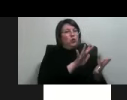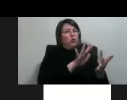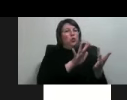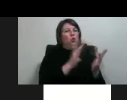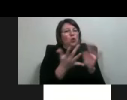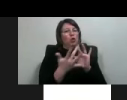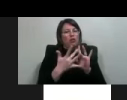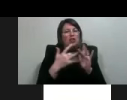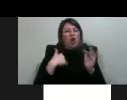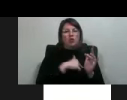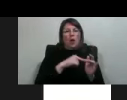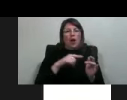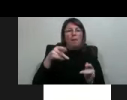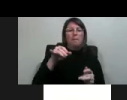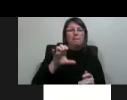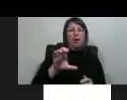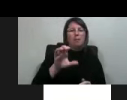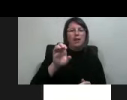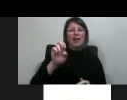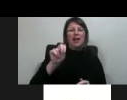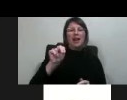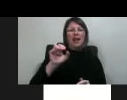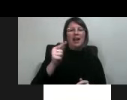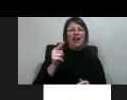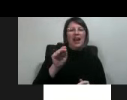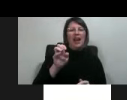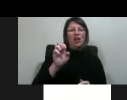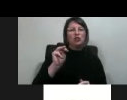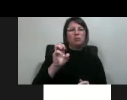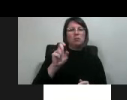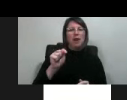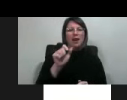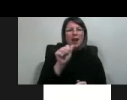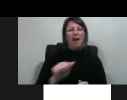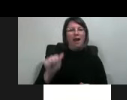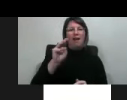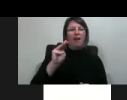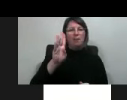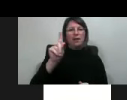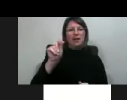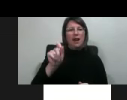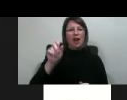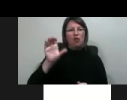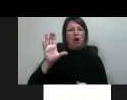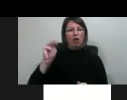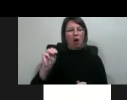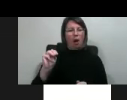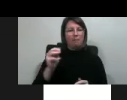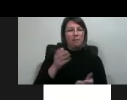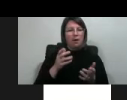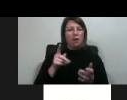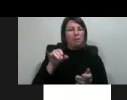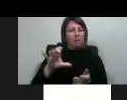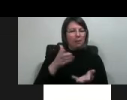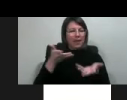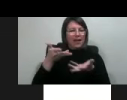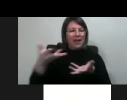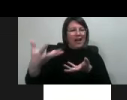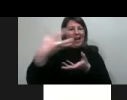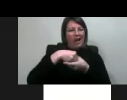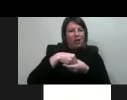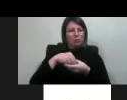at publicengagement@mbta.com. And if there's something we can't answer here, we will make sure to respond to you via that email. So go